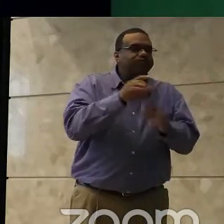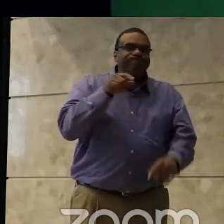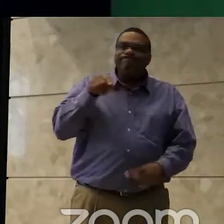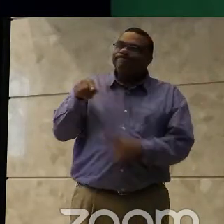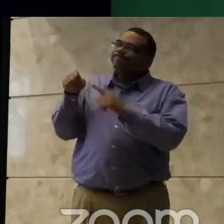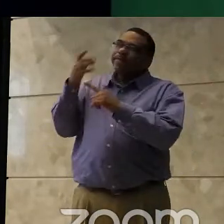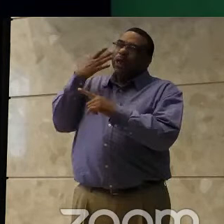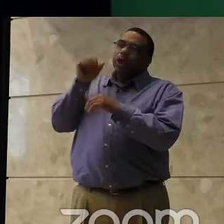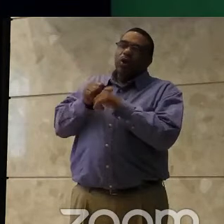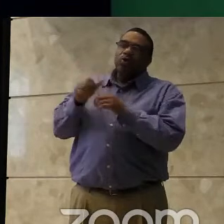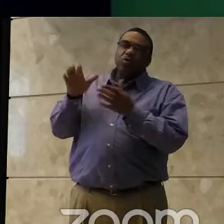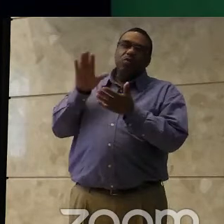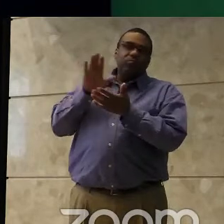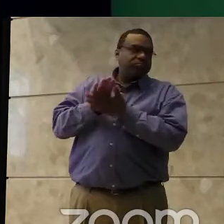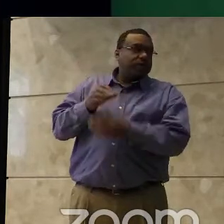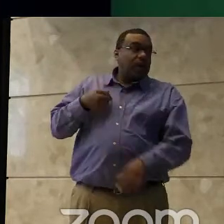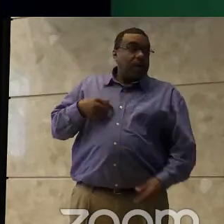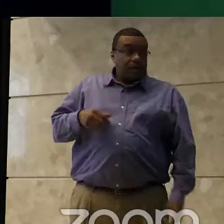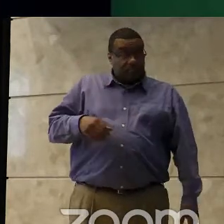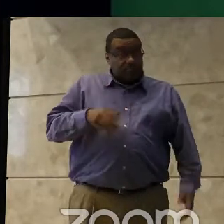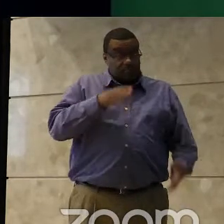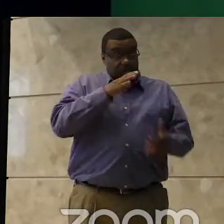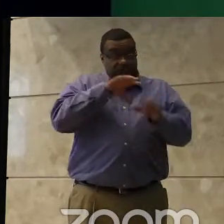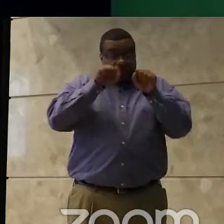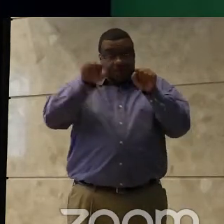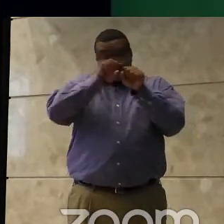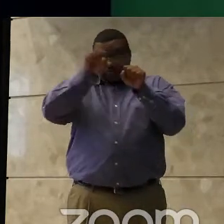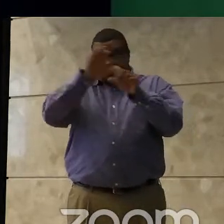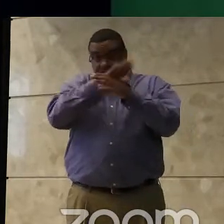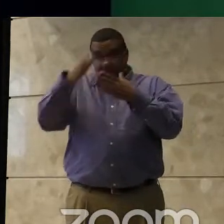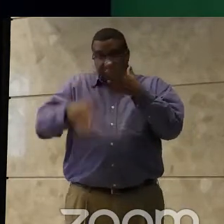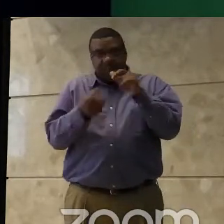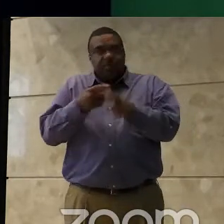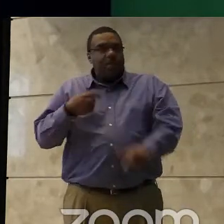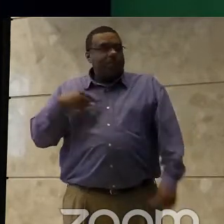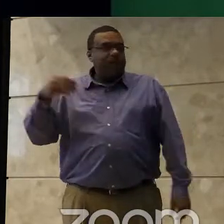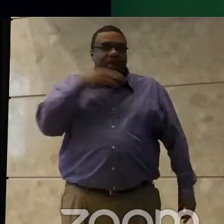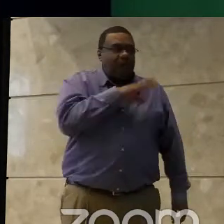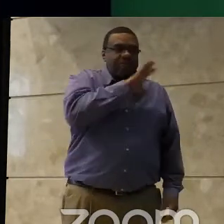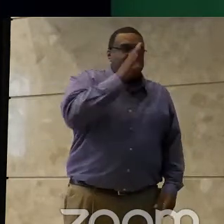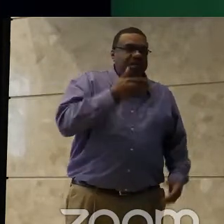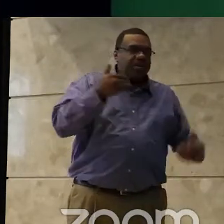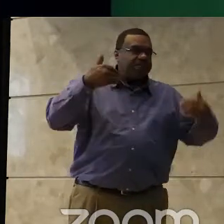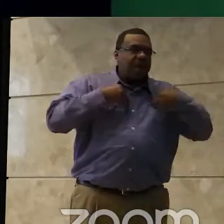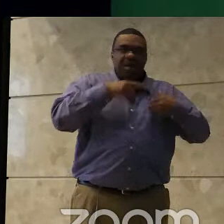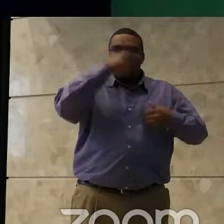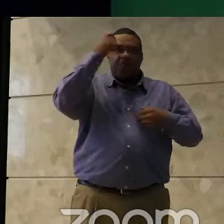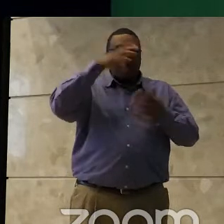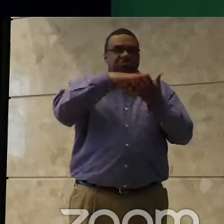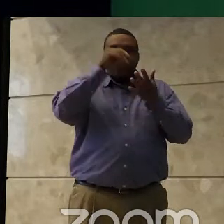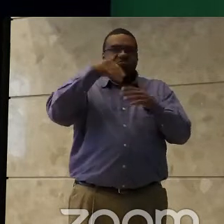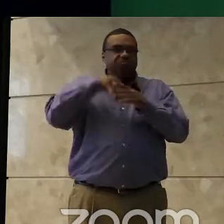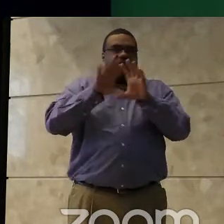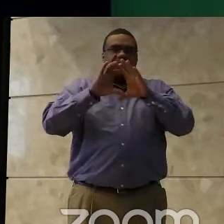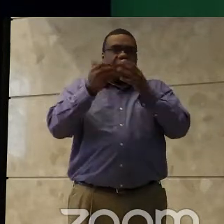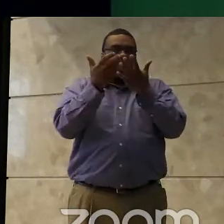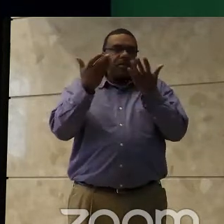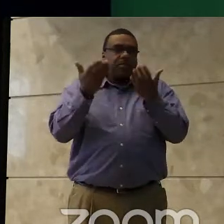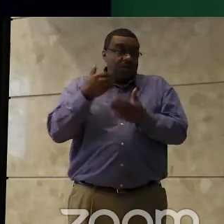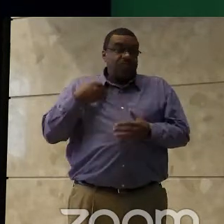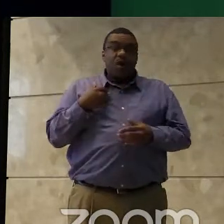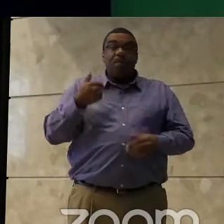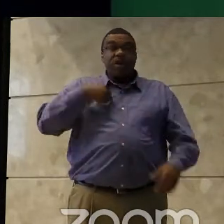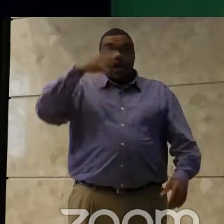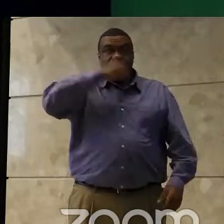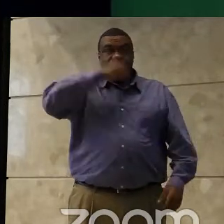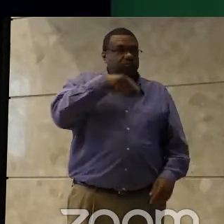of the semester, he said, I lied to you. I just had never had a Black in my class. And I assumed that you couldn't do.